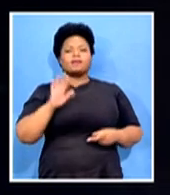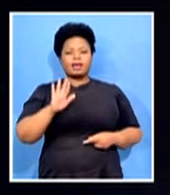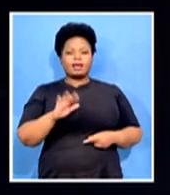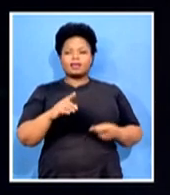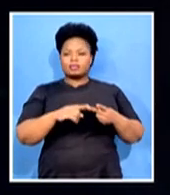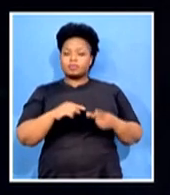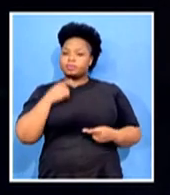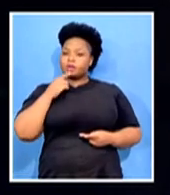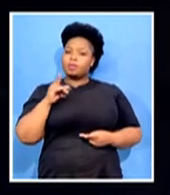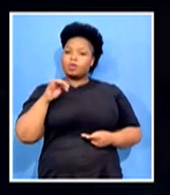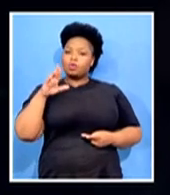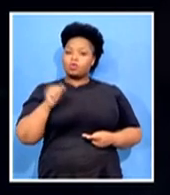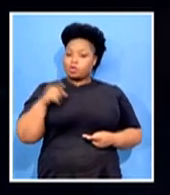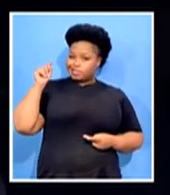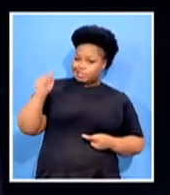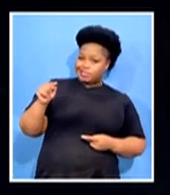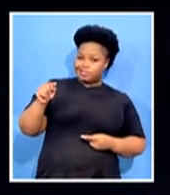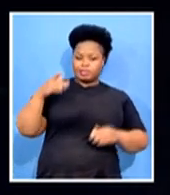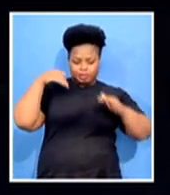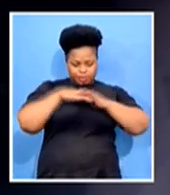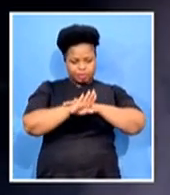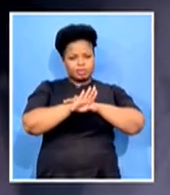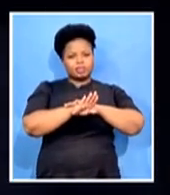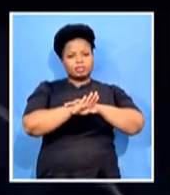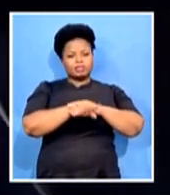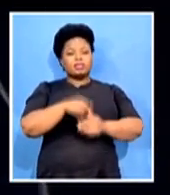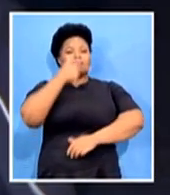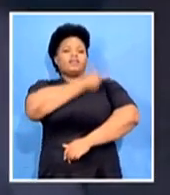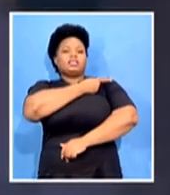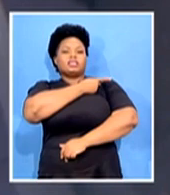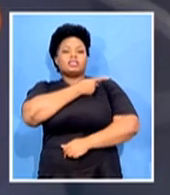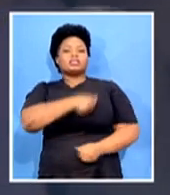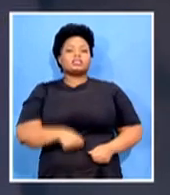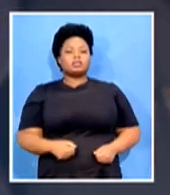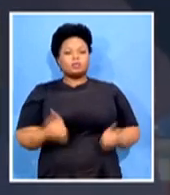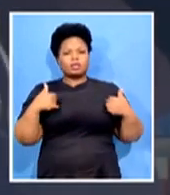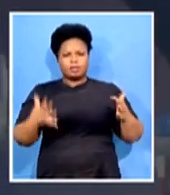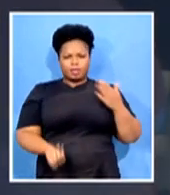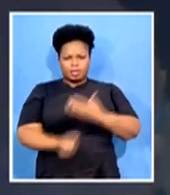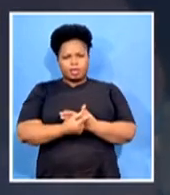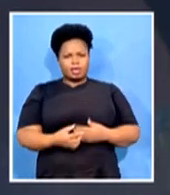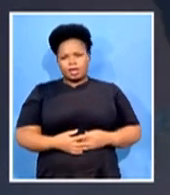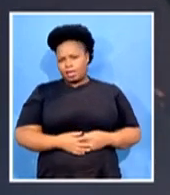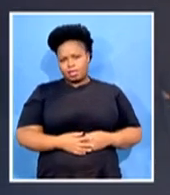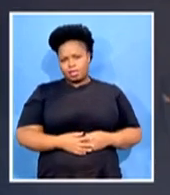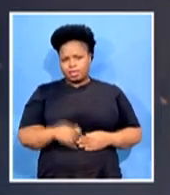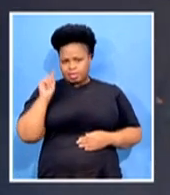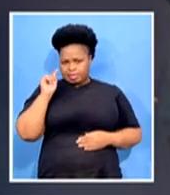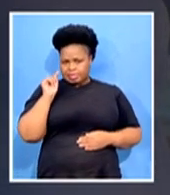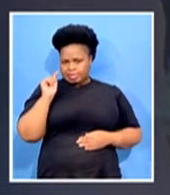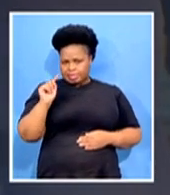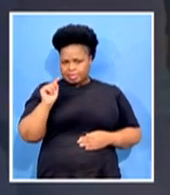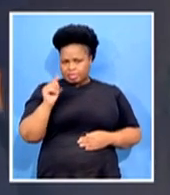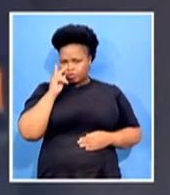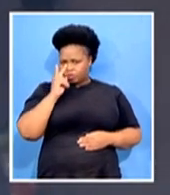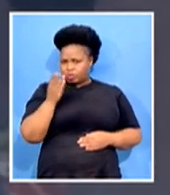here where the vaccination itself will be taking place. And right here is where all those, the